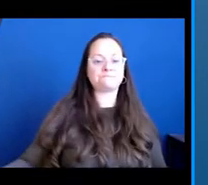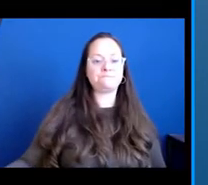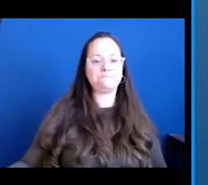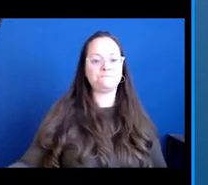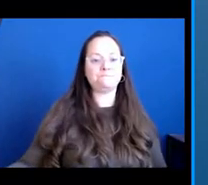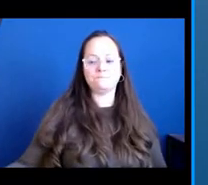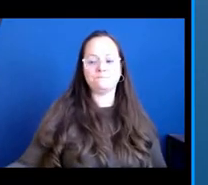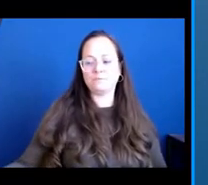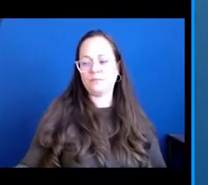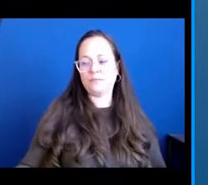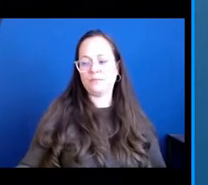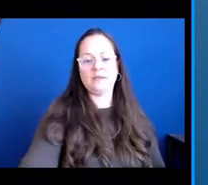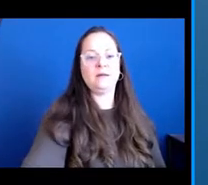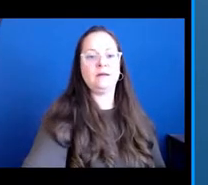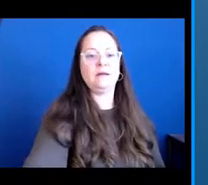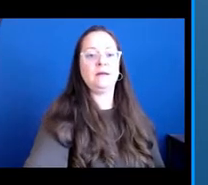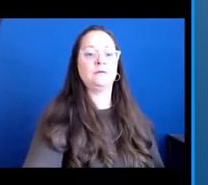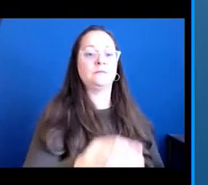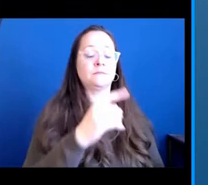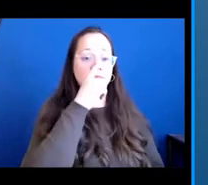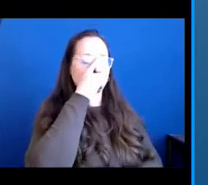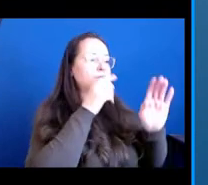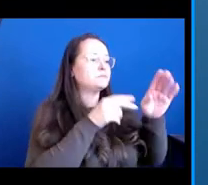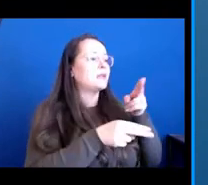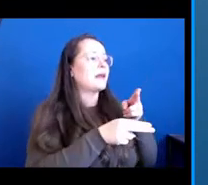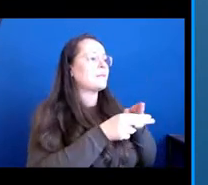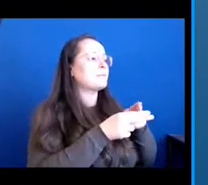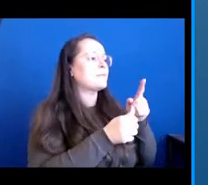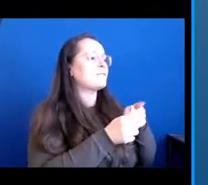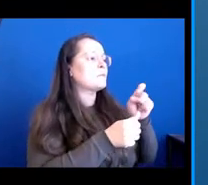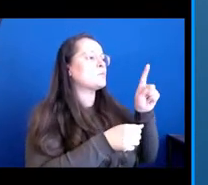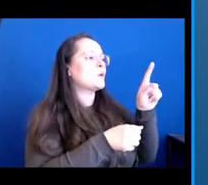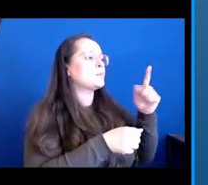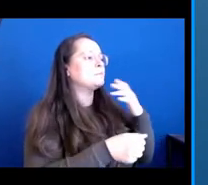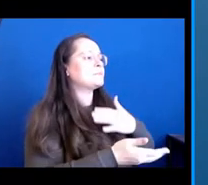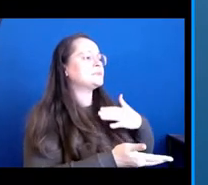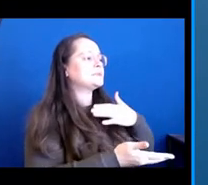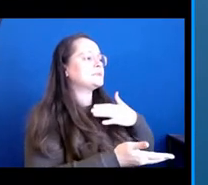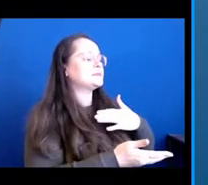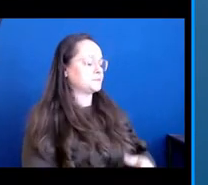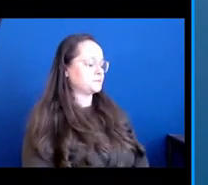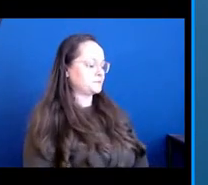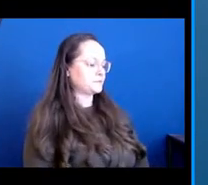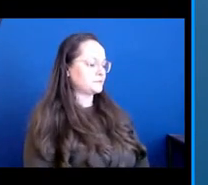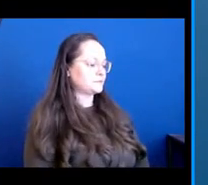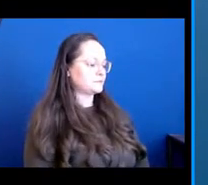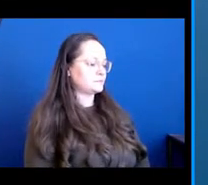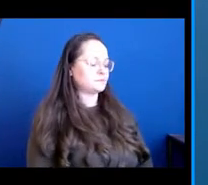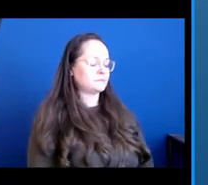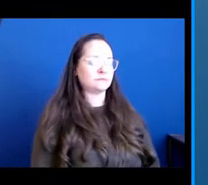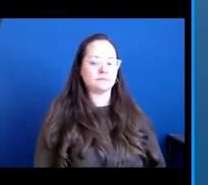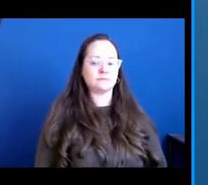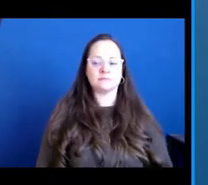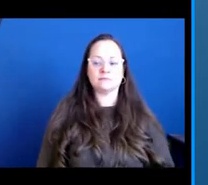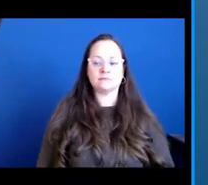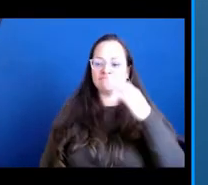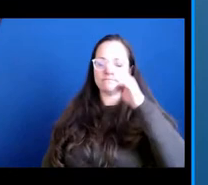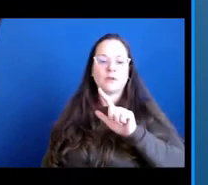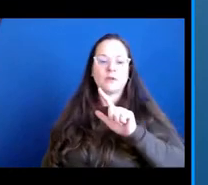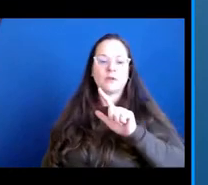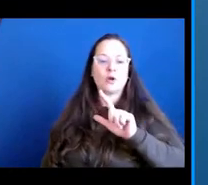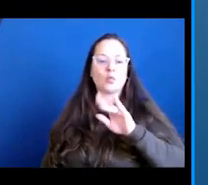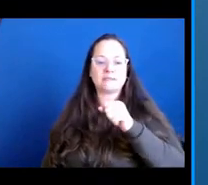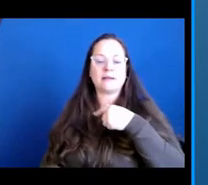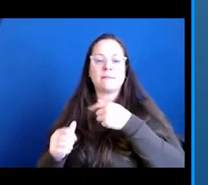Luis can you state your name and where you're from Yes uh Louisa de Arizona I want to point to a